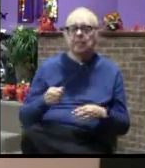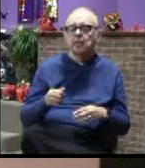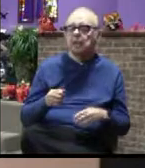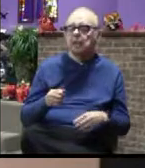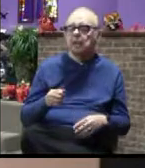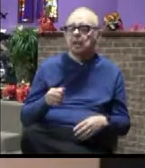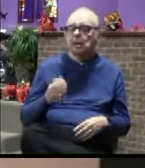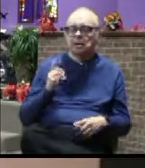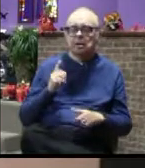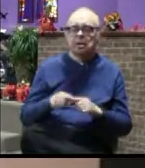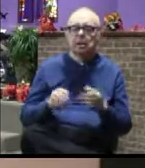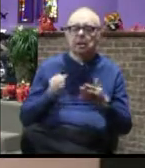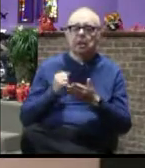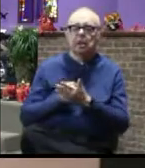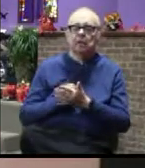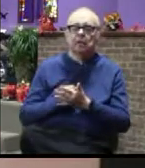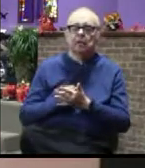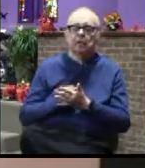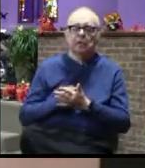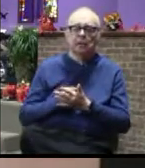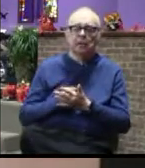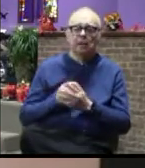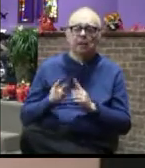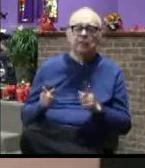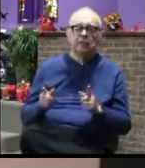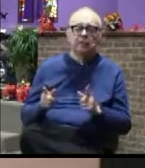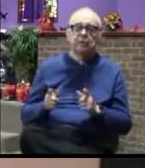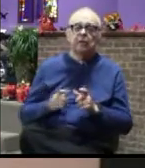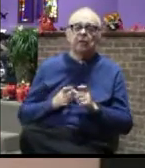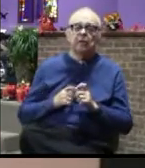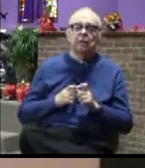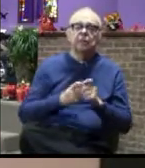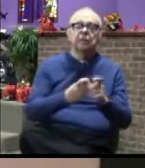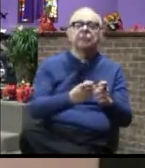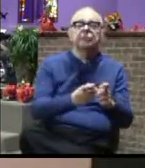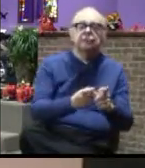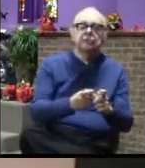God can't help but pursue us.